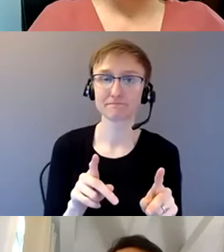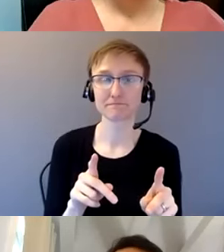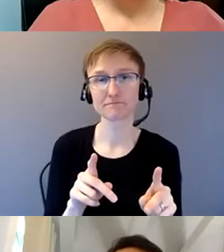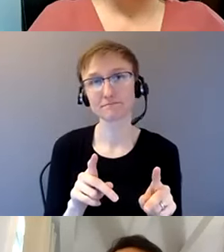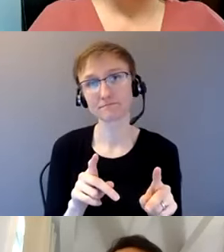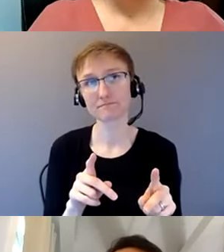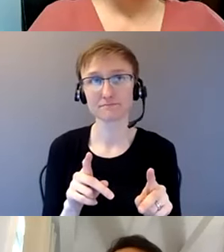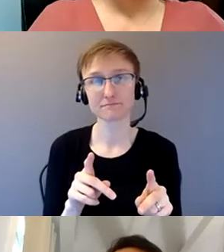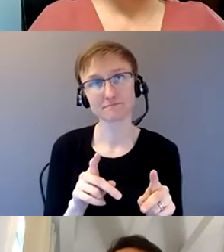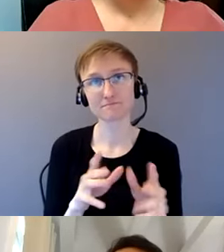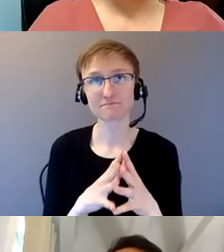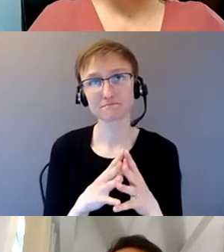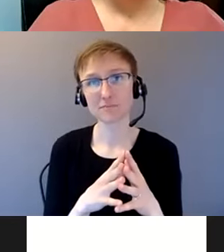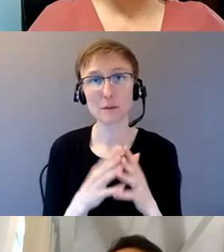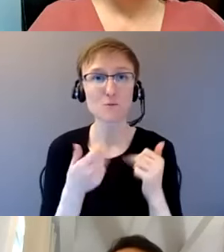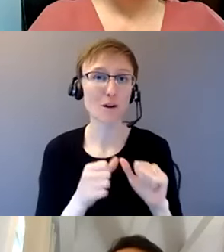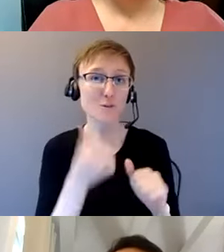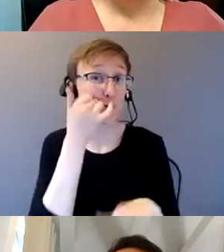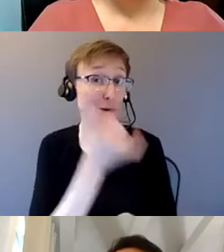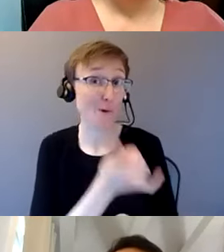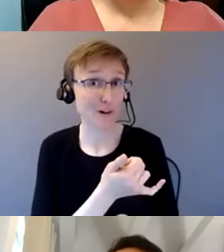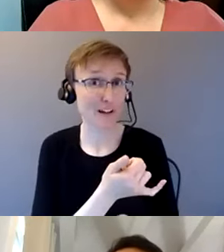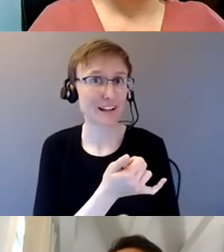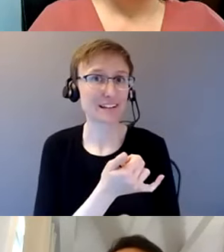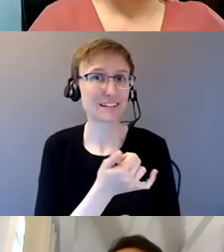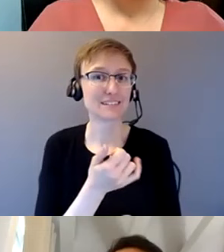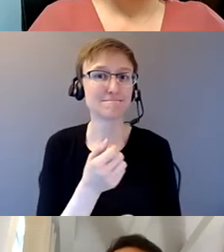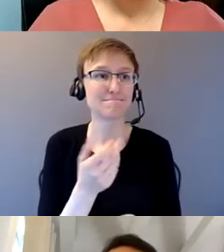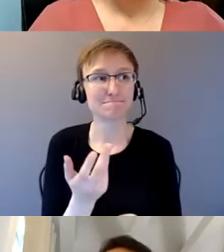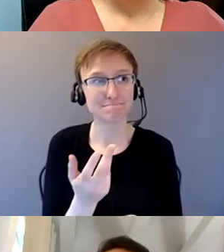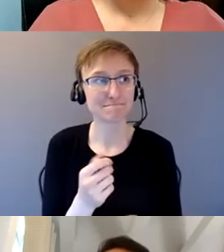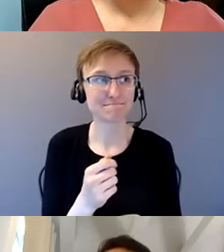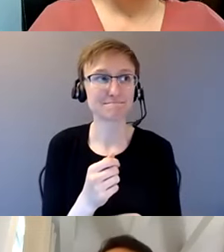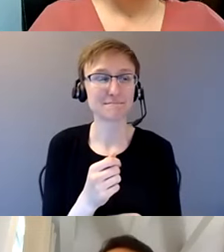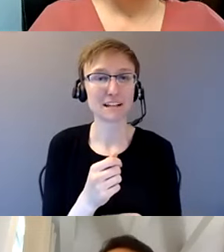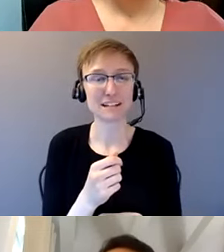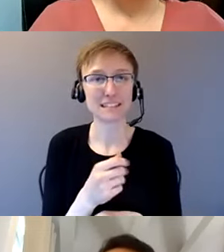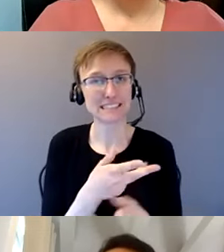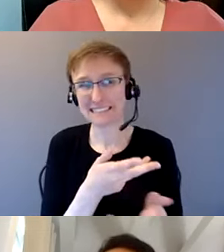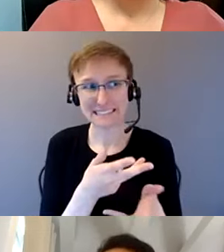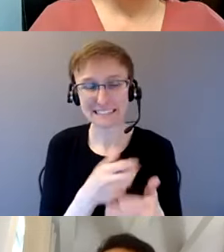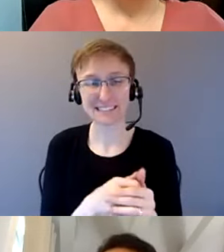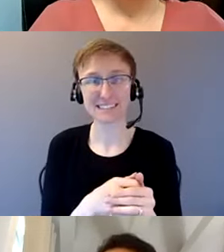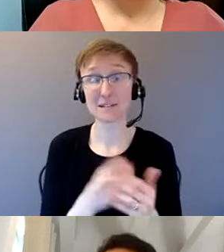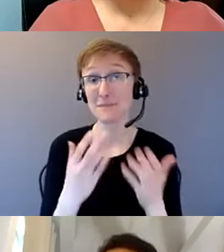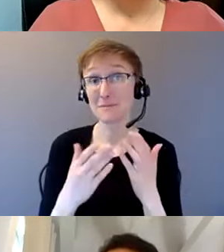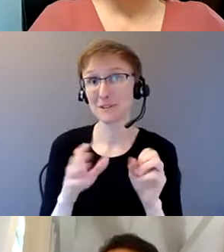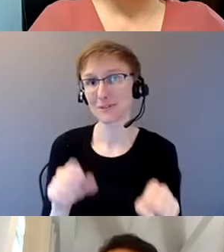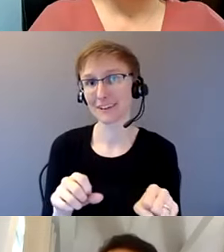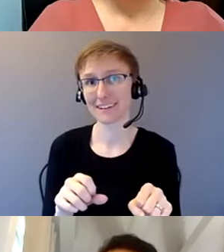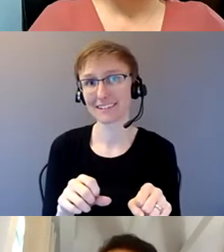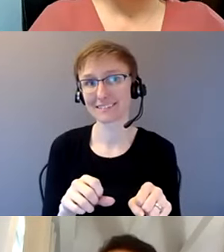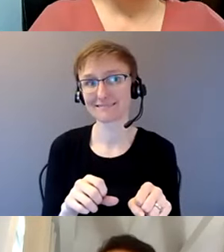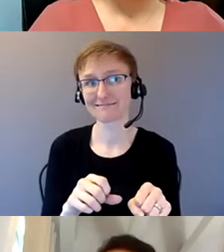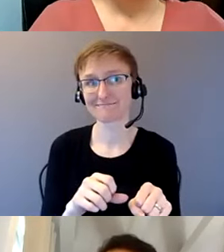there's creative ways of doing door knocks or drop-ins and working together with our partners and to see if we